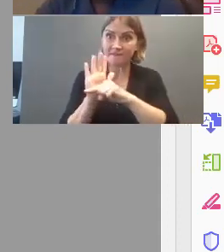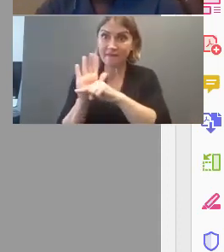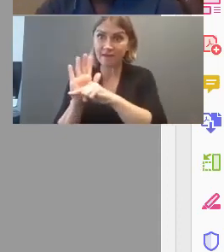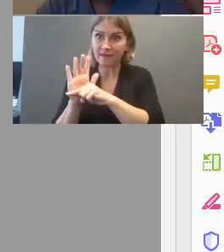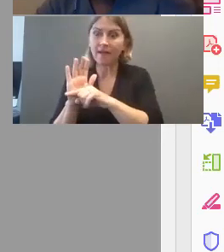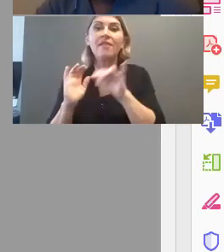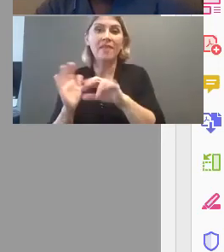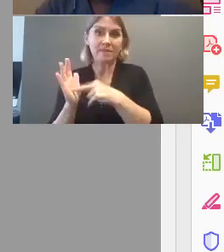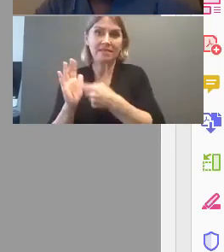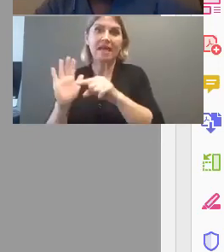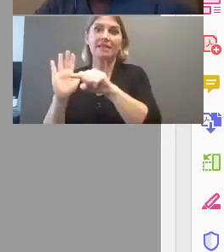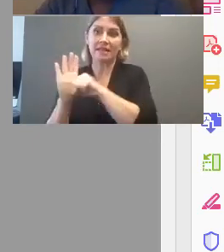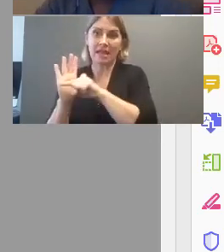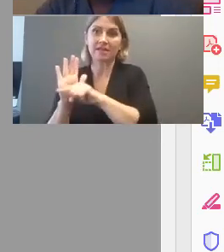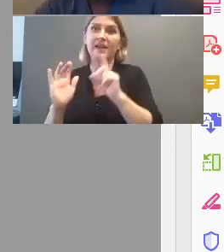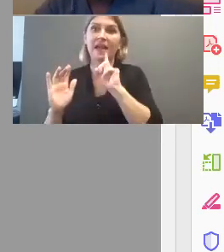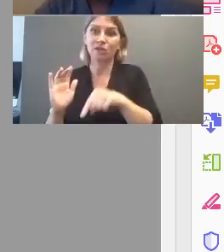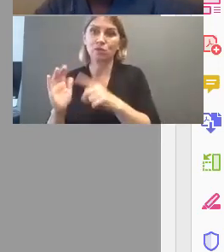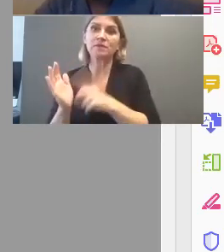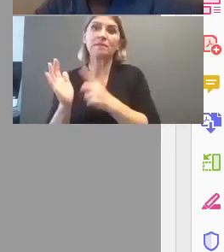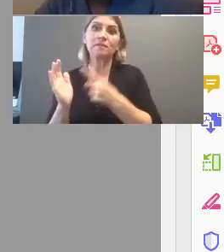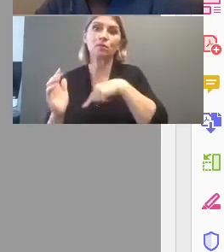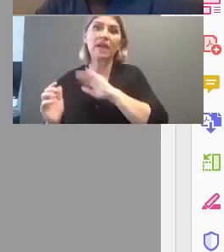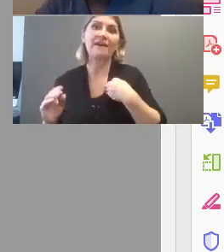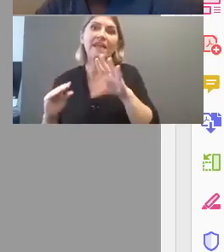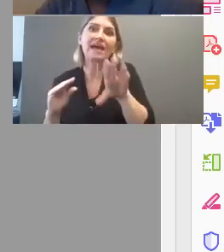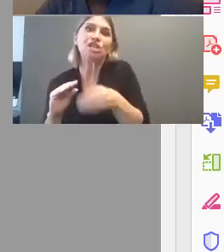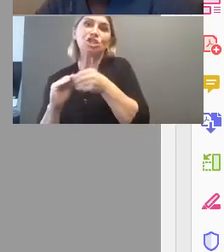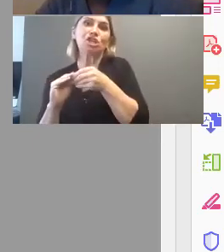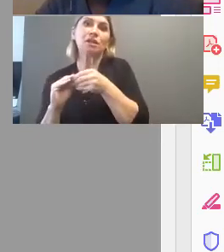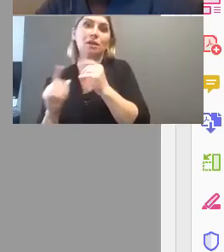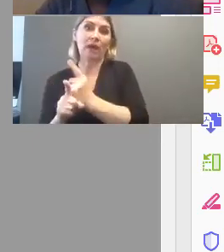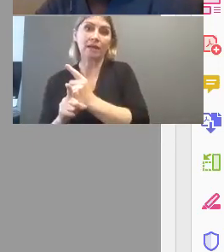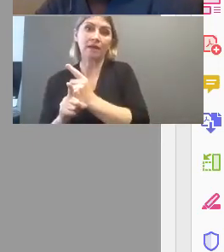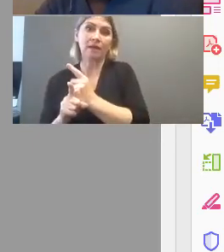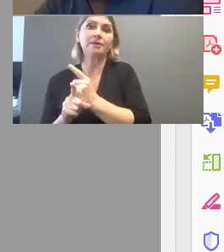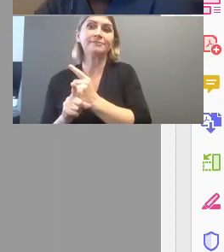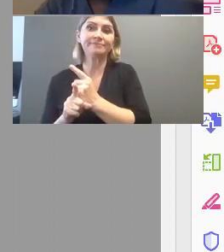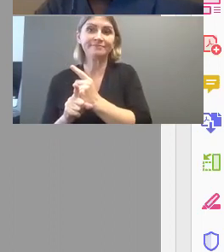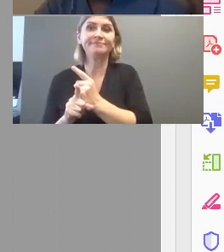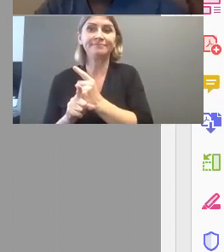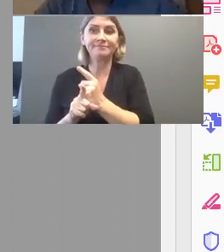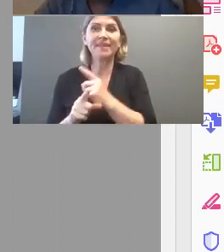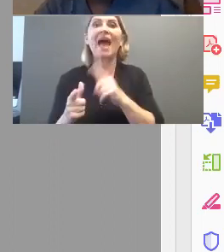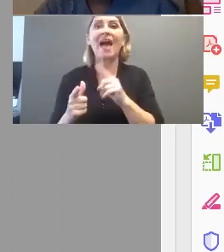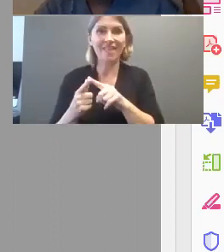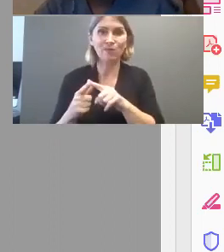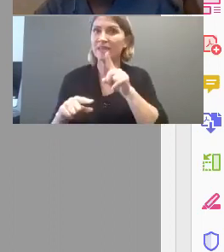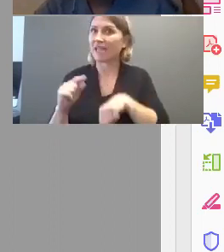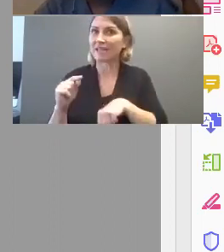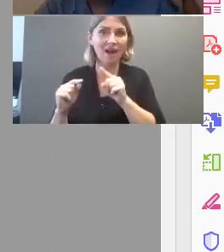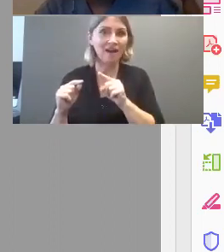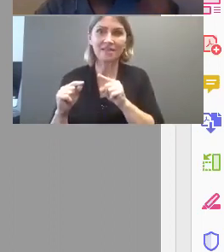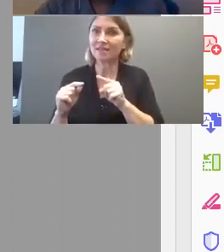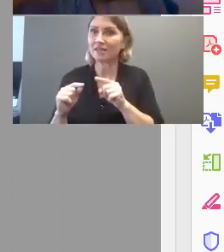that case, the negative negative cancels out and we have a addition, right? Right. And then we cannot say that it is big